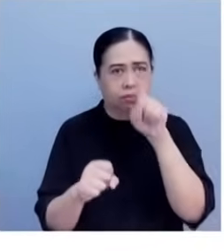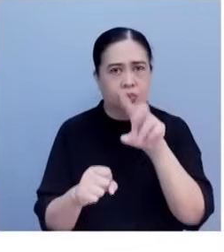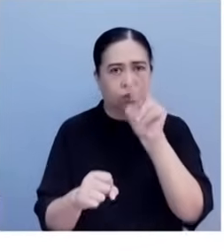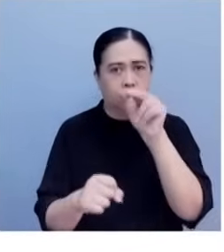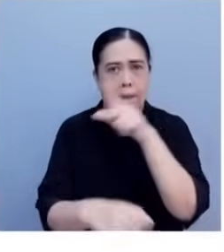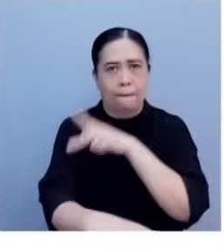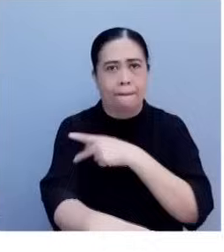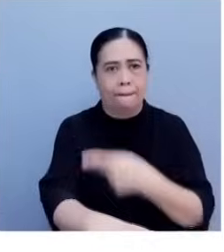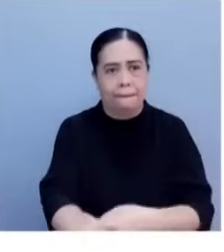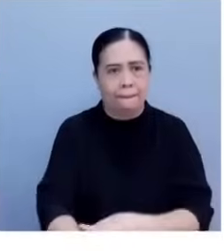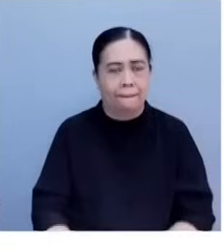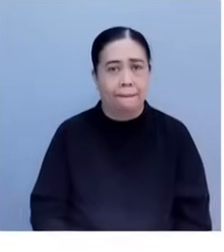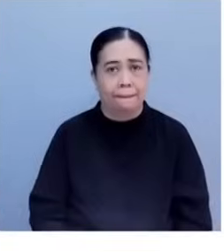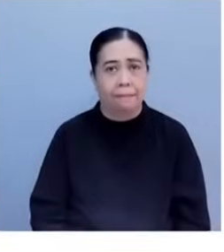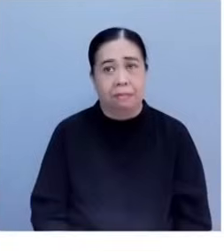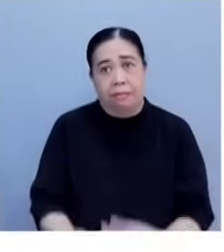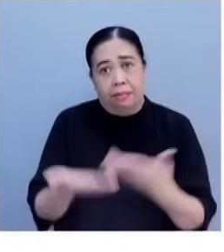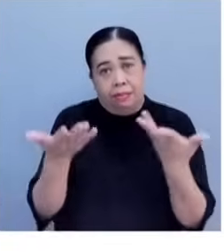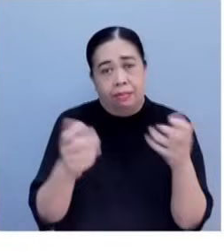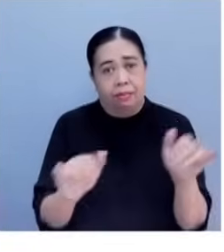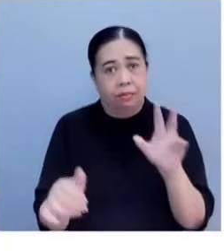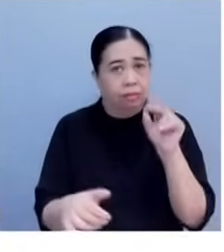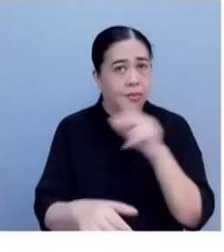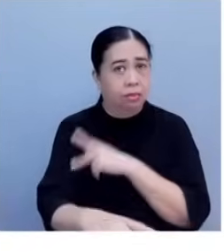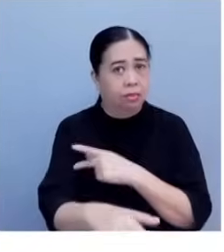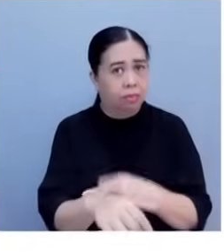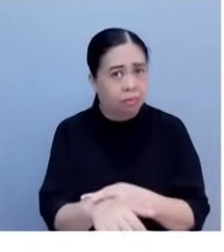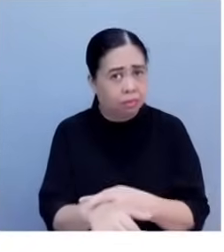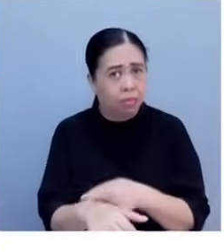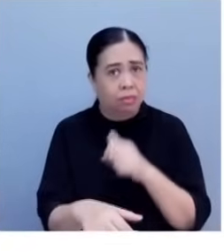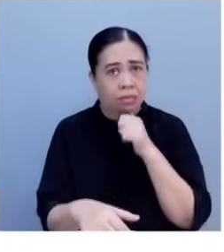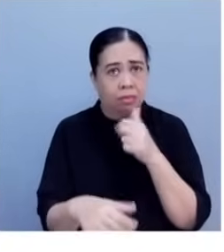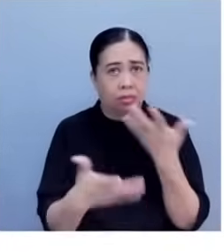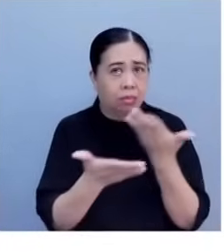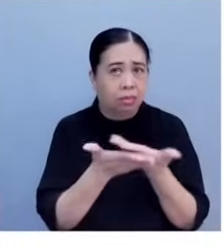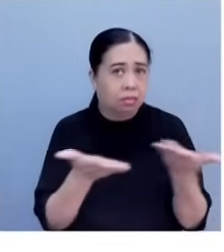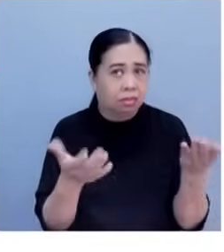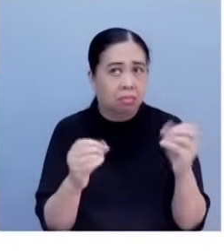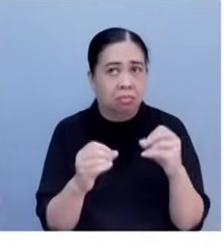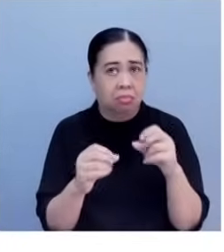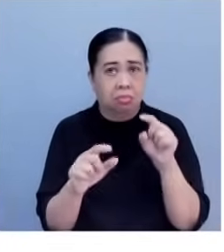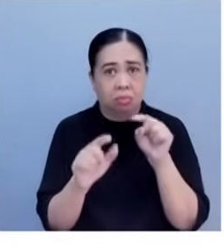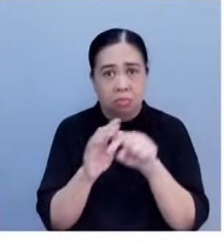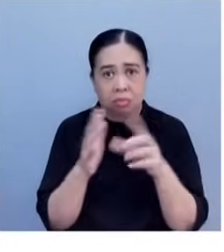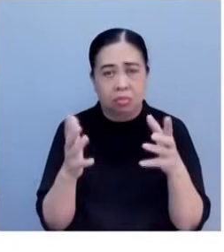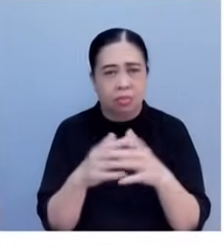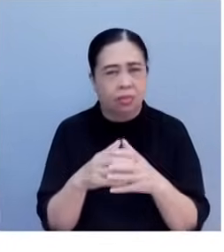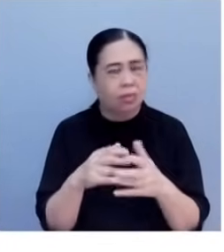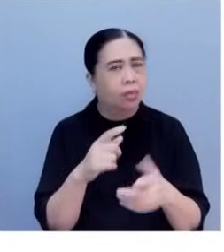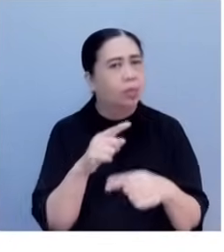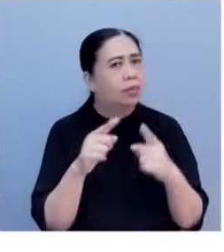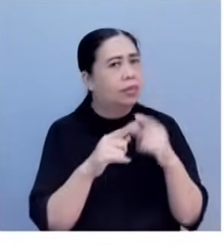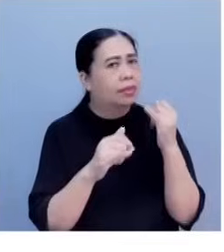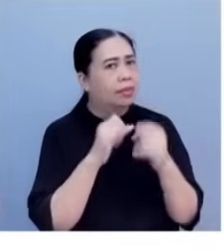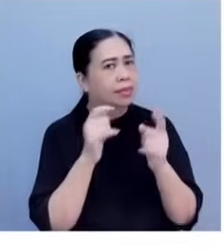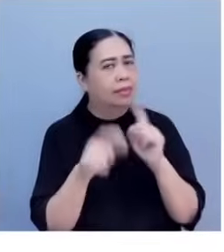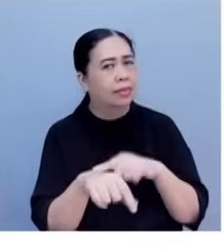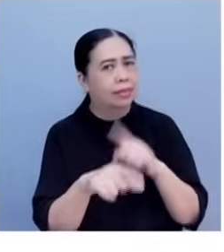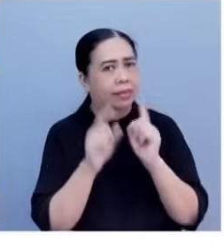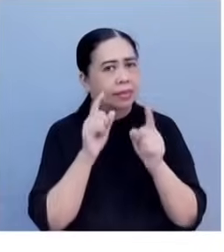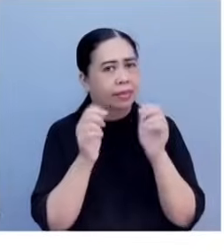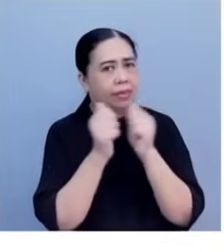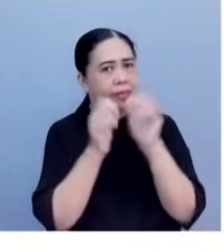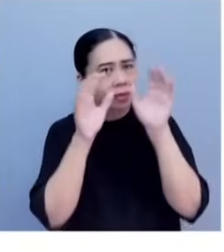power. Necessarily, you have no power, you don't have the resources. When was the last time that you spoke with the former president,